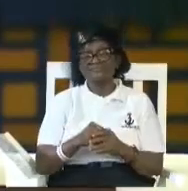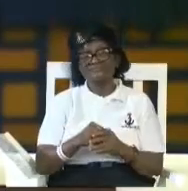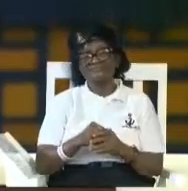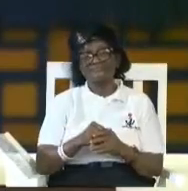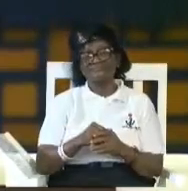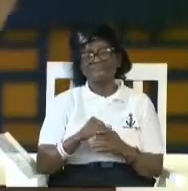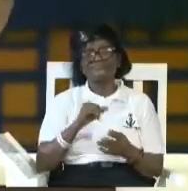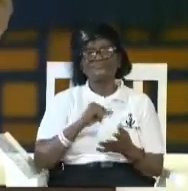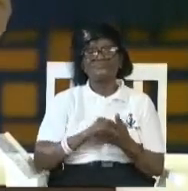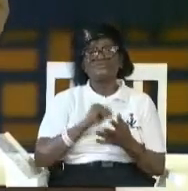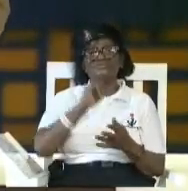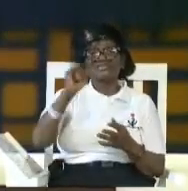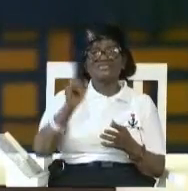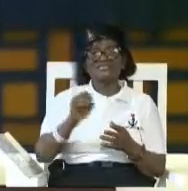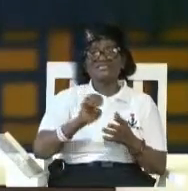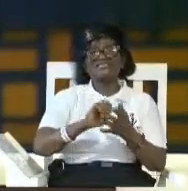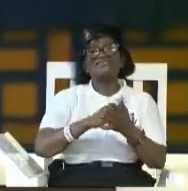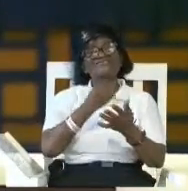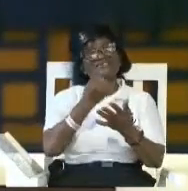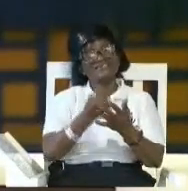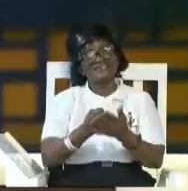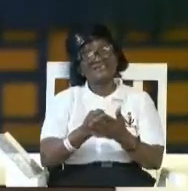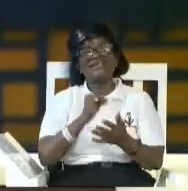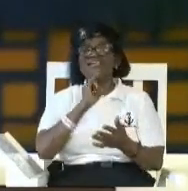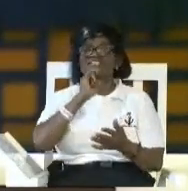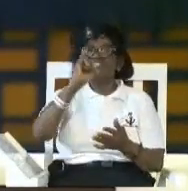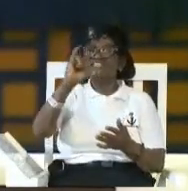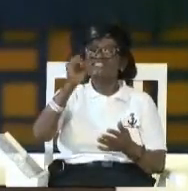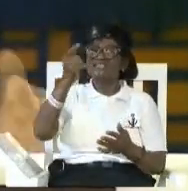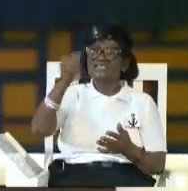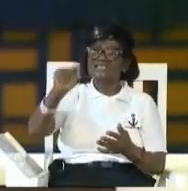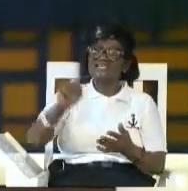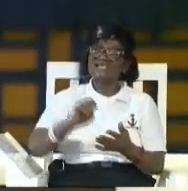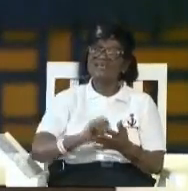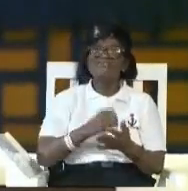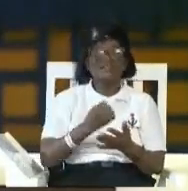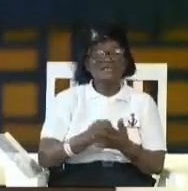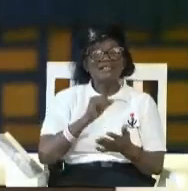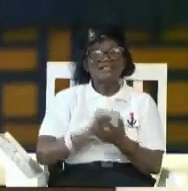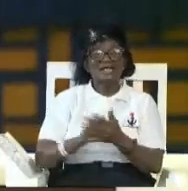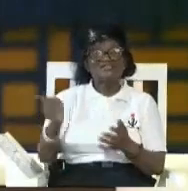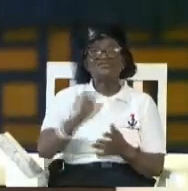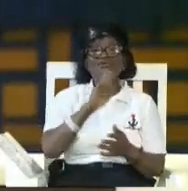It is evident. It's the evidence that you are baptized